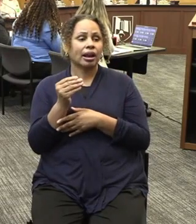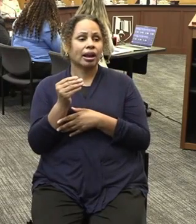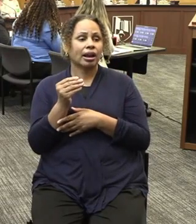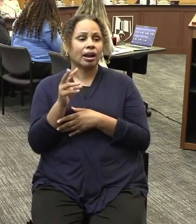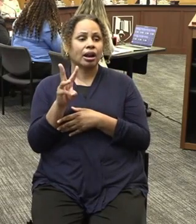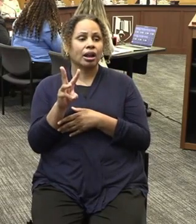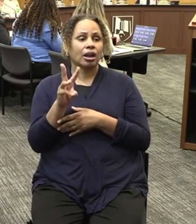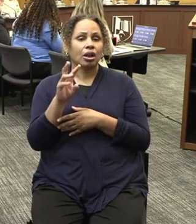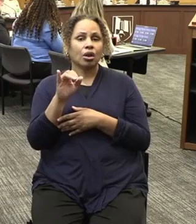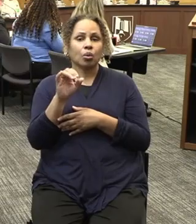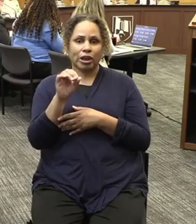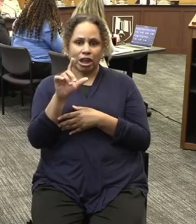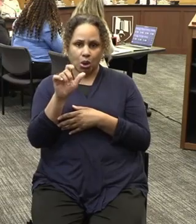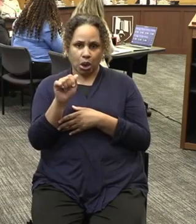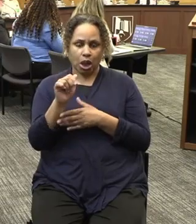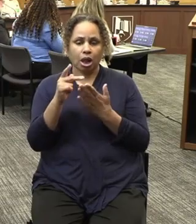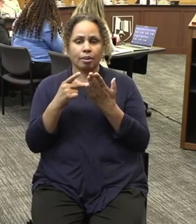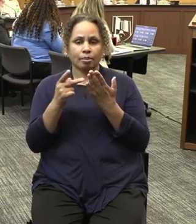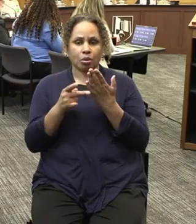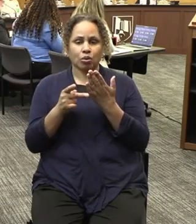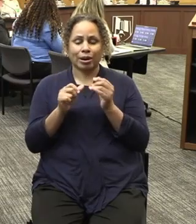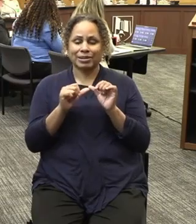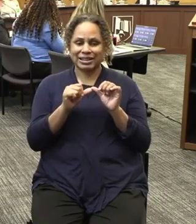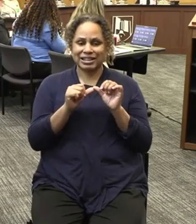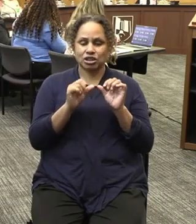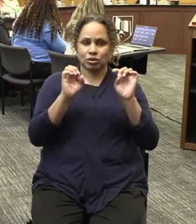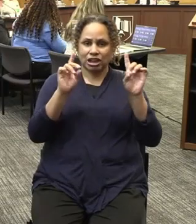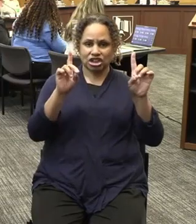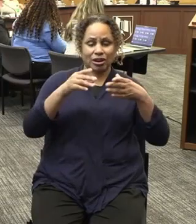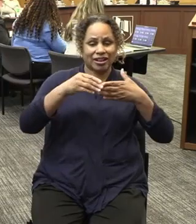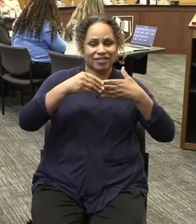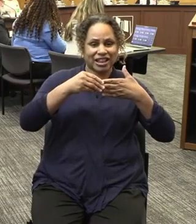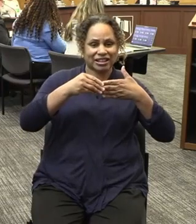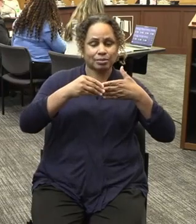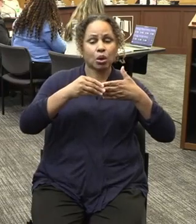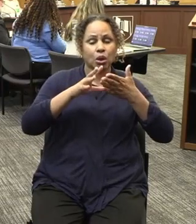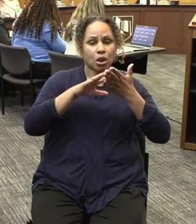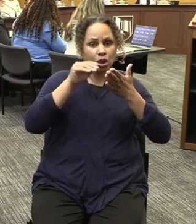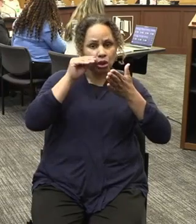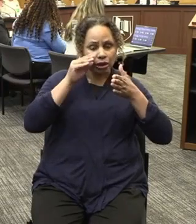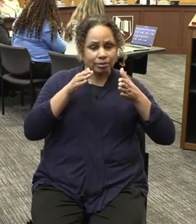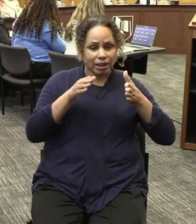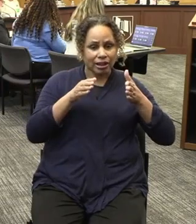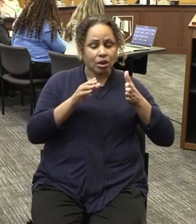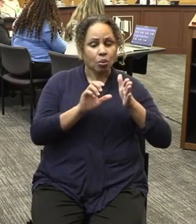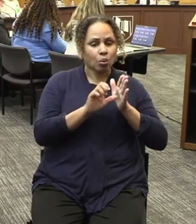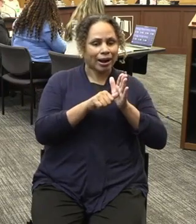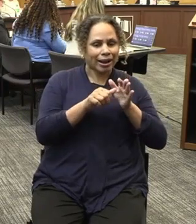continuing education, and flexible learning pathways were highlighted